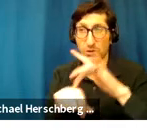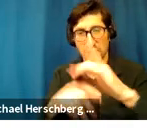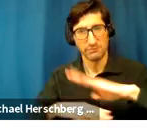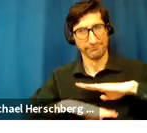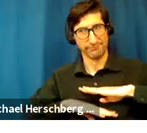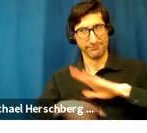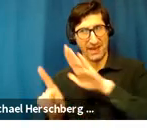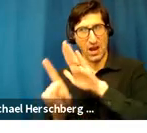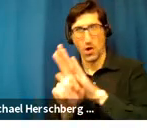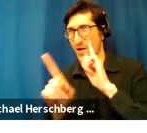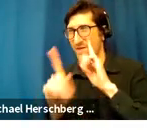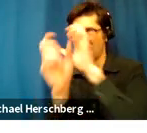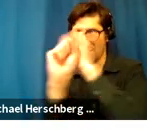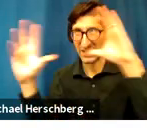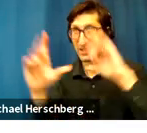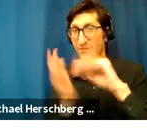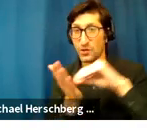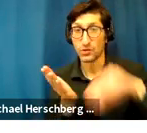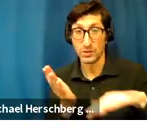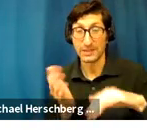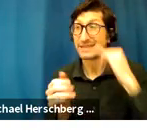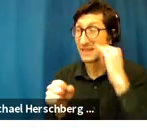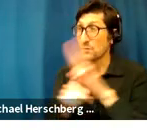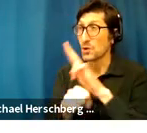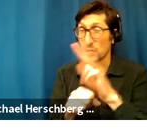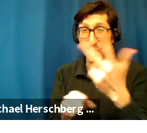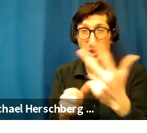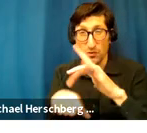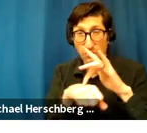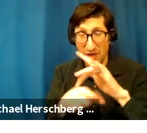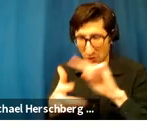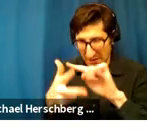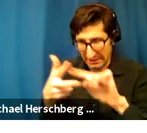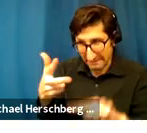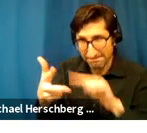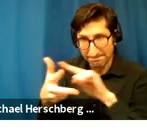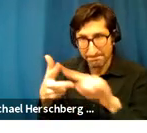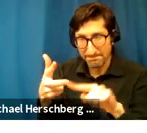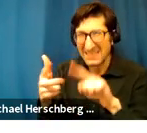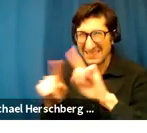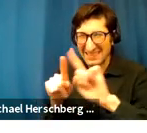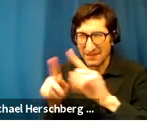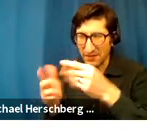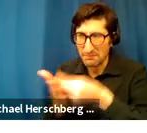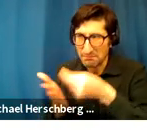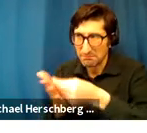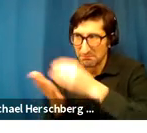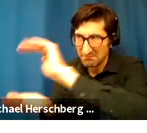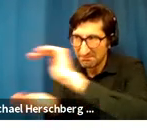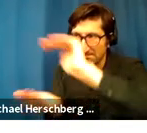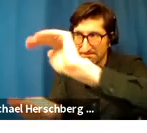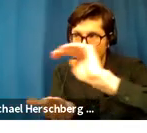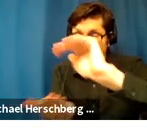vision for our students. When used thoughtfully, these three sources of funds represent a